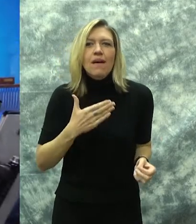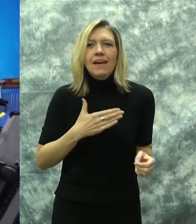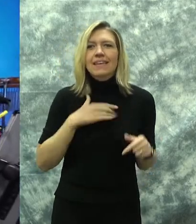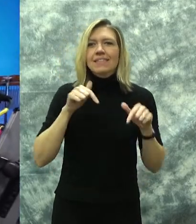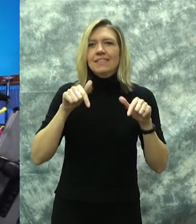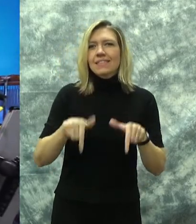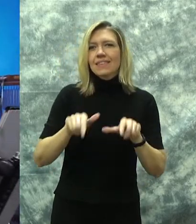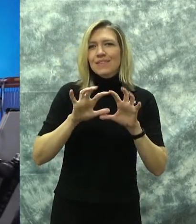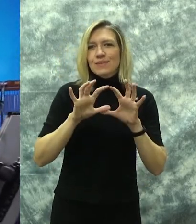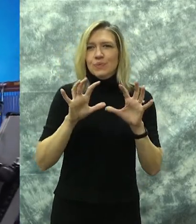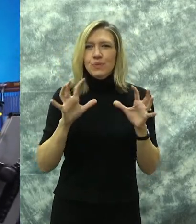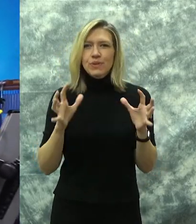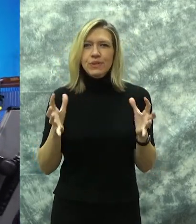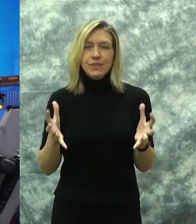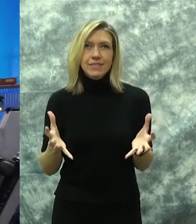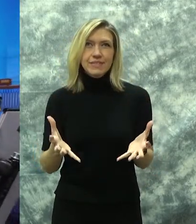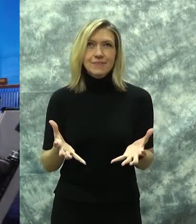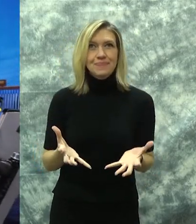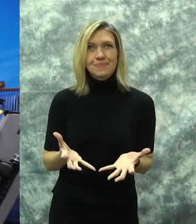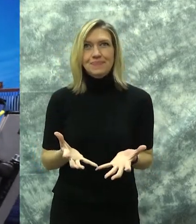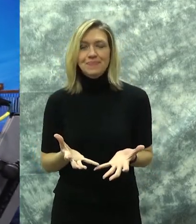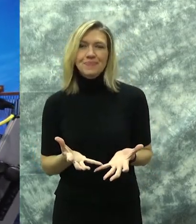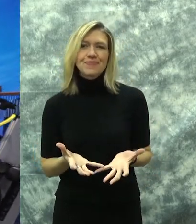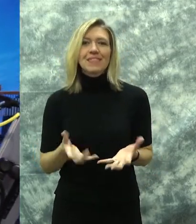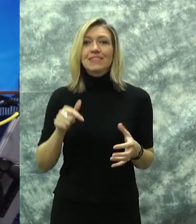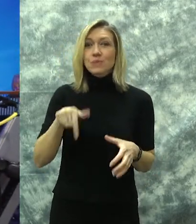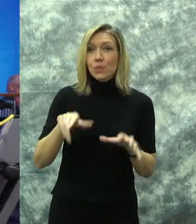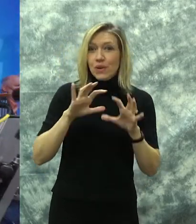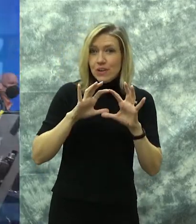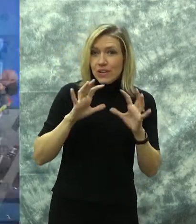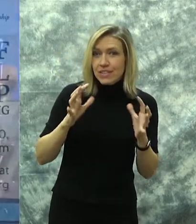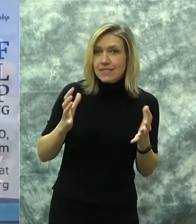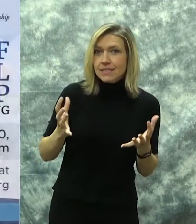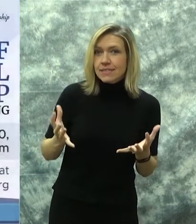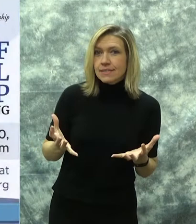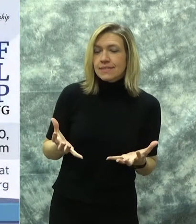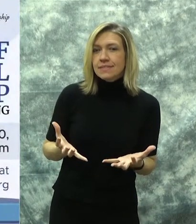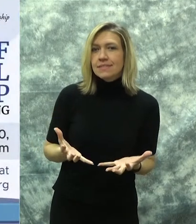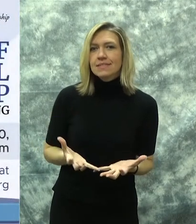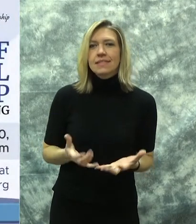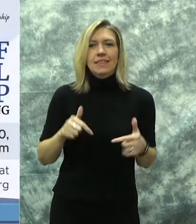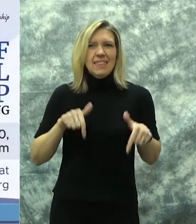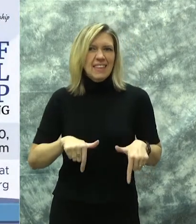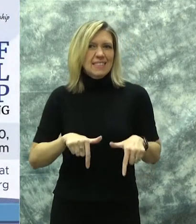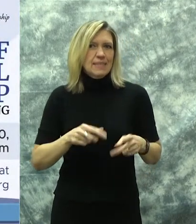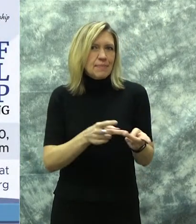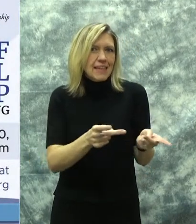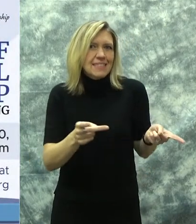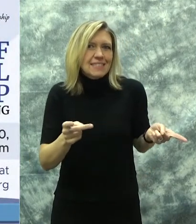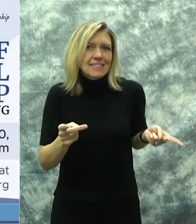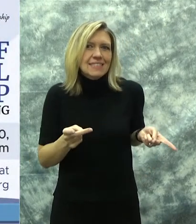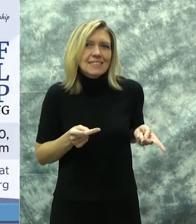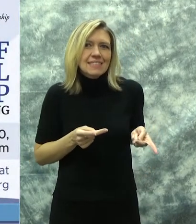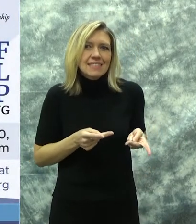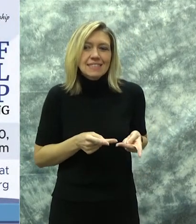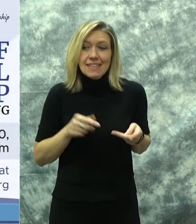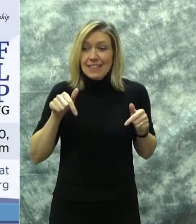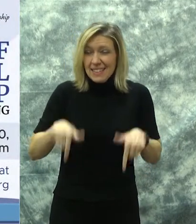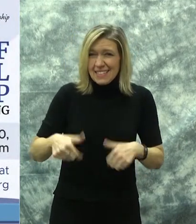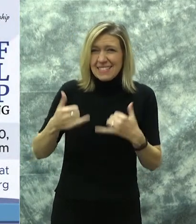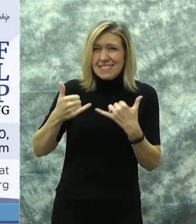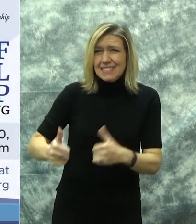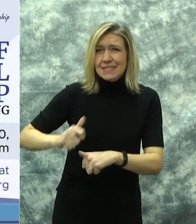in this world, in this world. This is the place, this is the